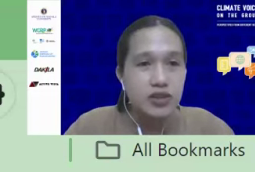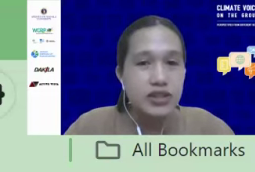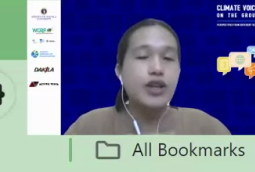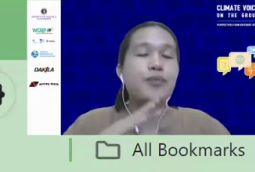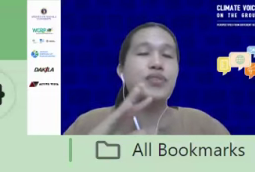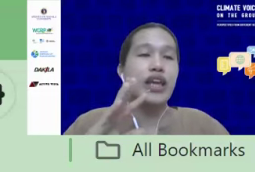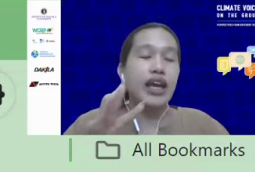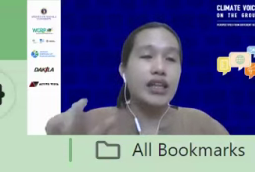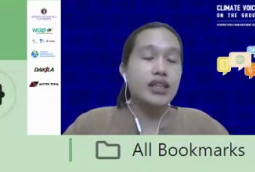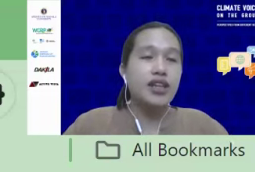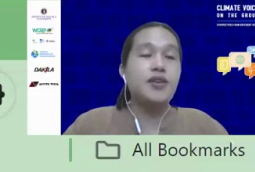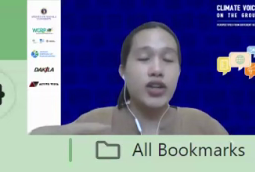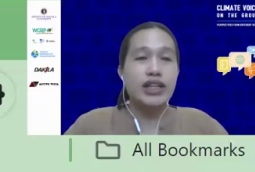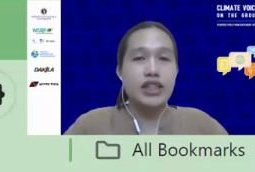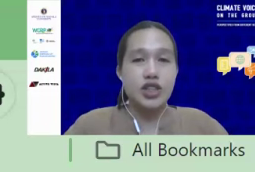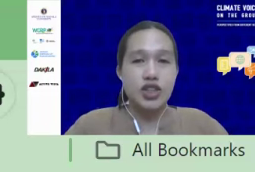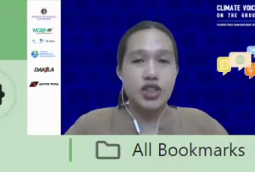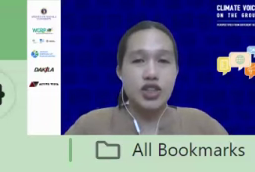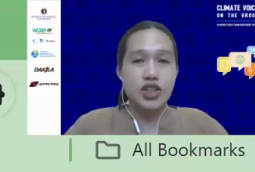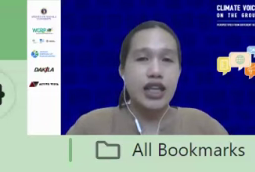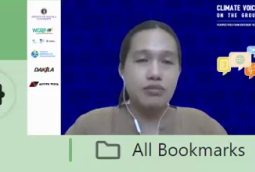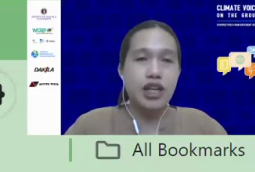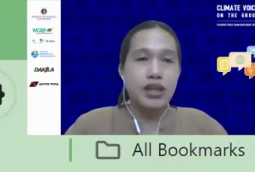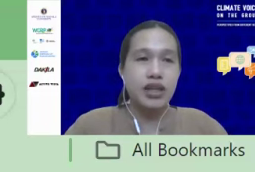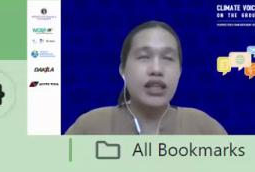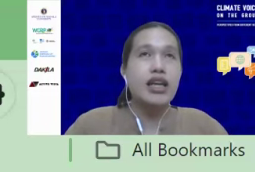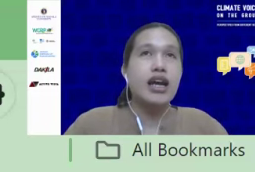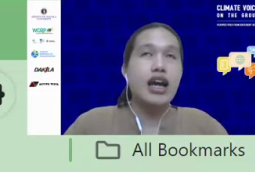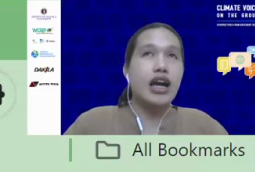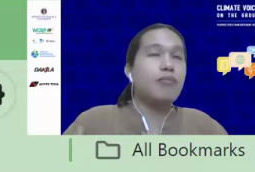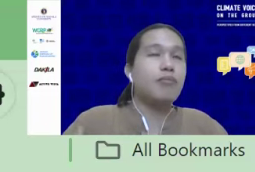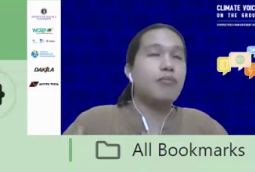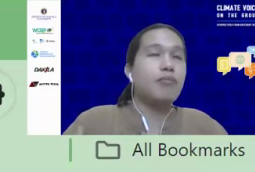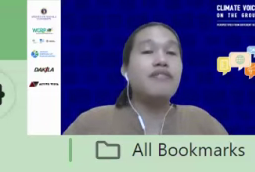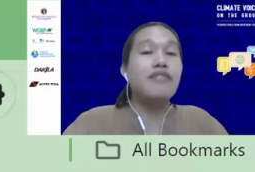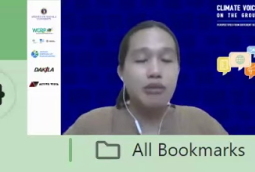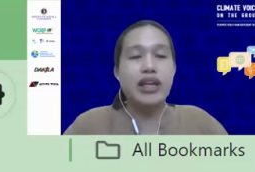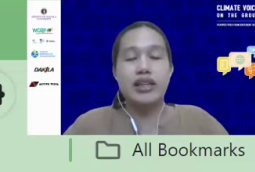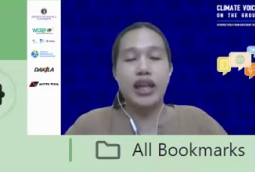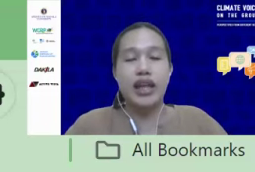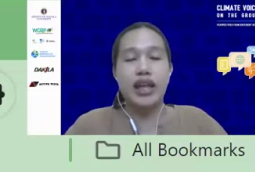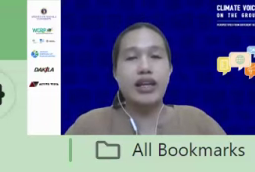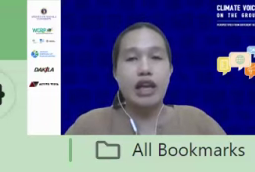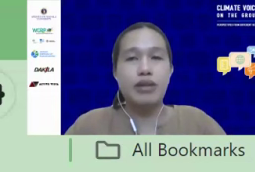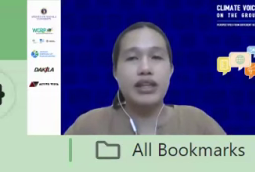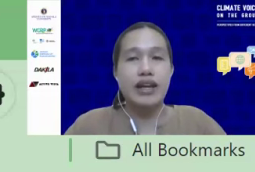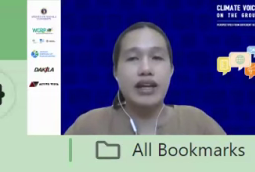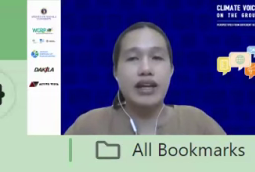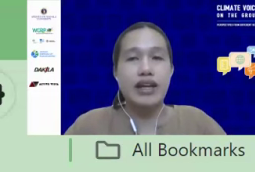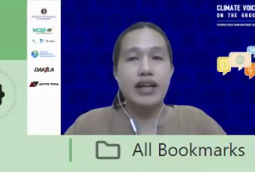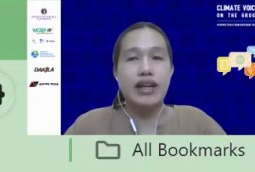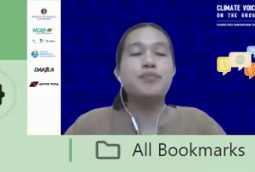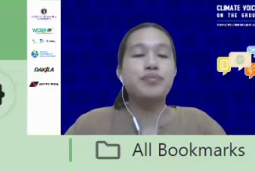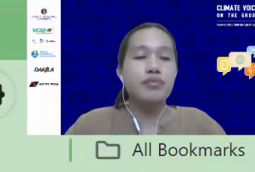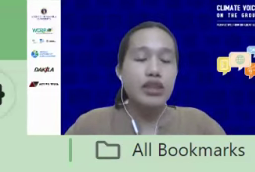Living Laudato Si, and other organizations that can help them in better framing their climate